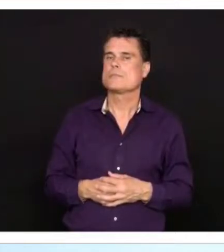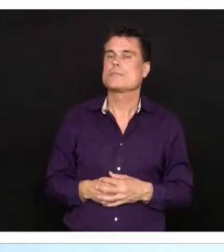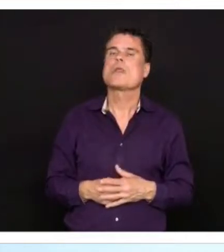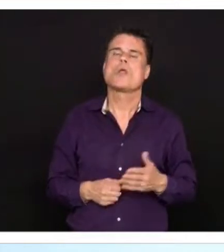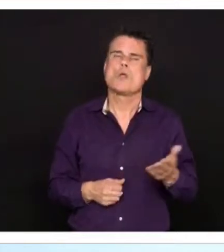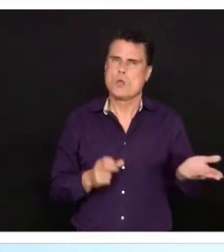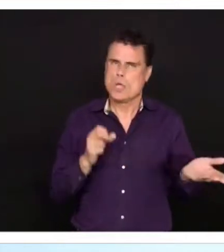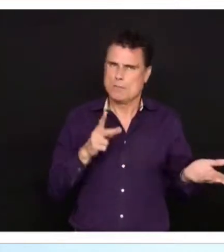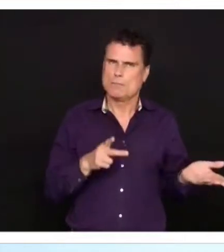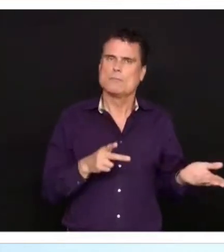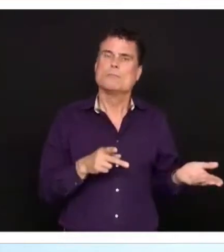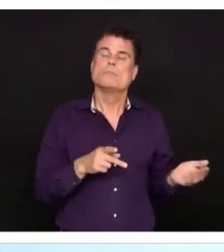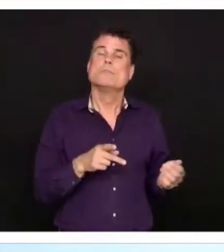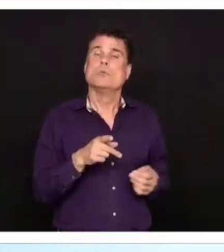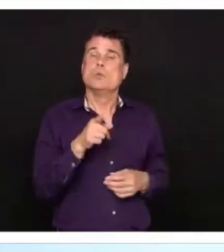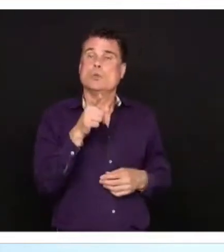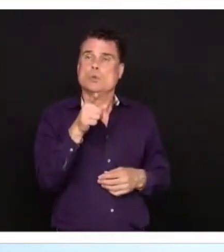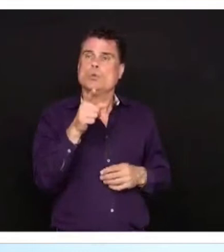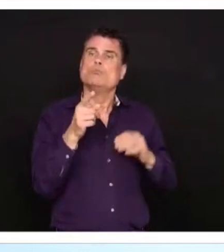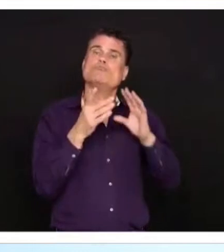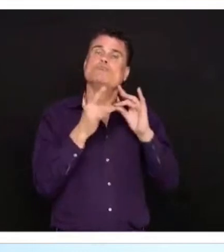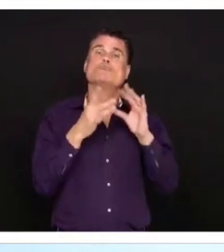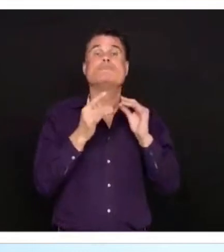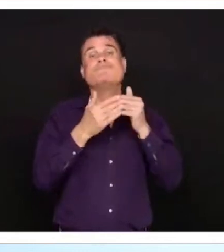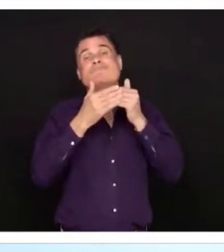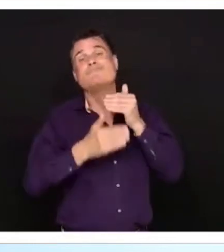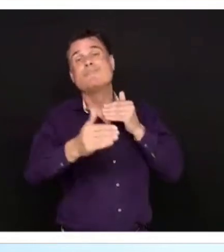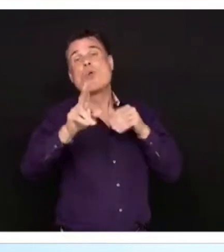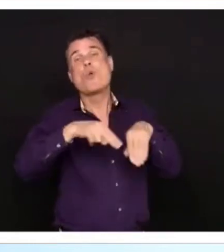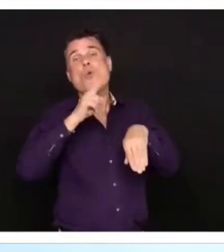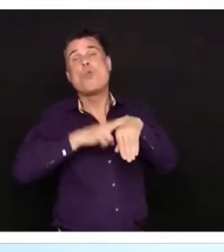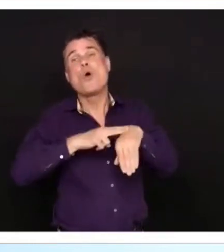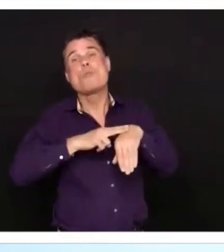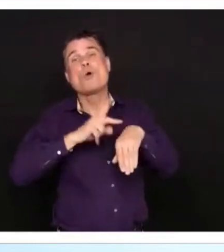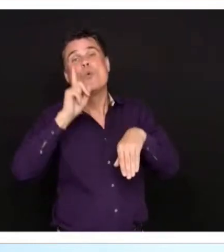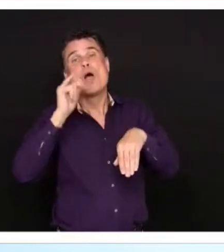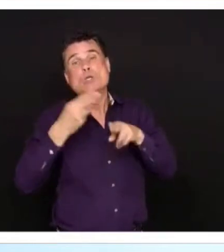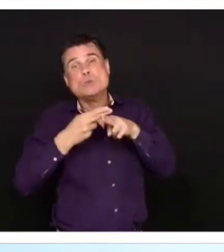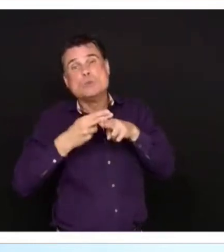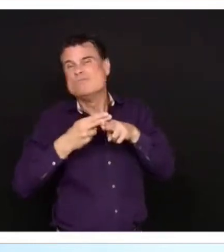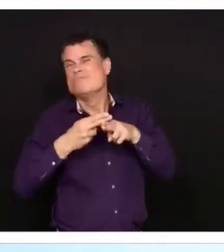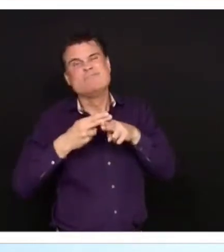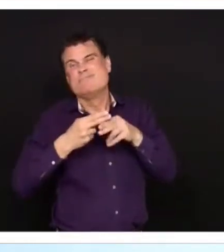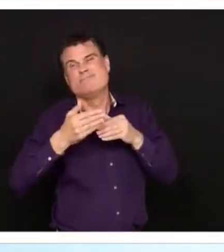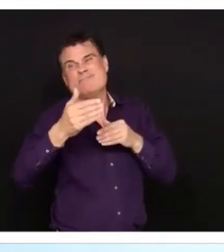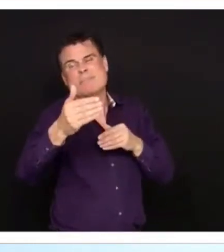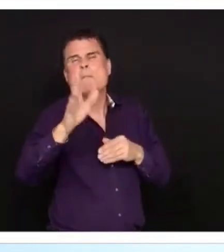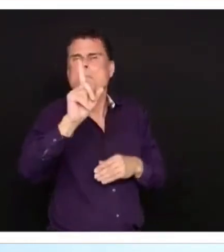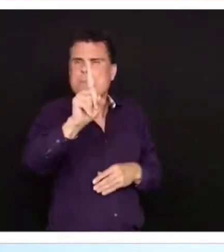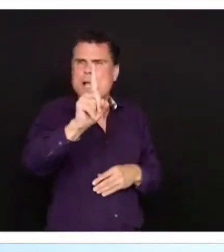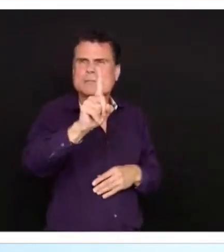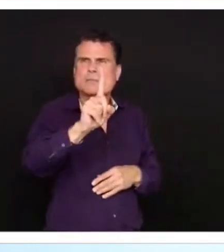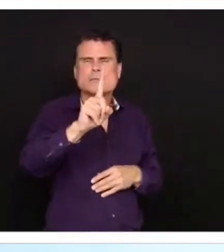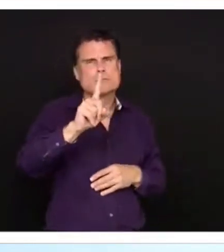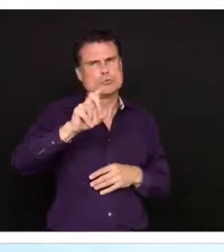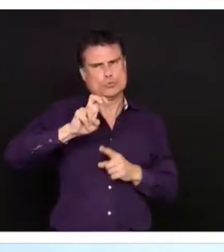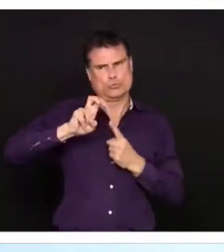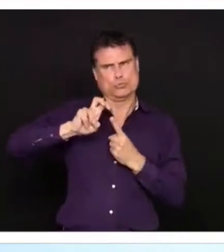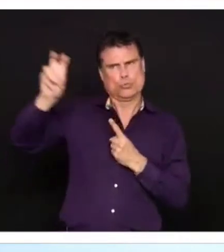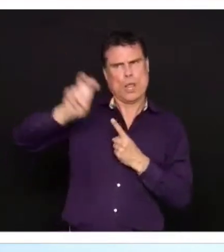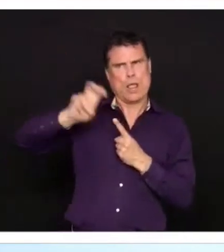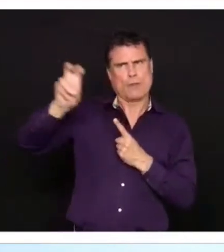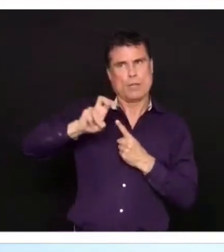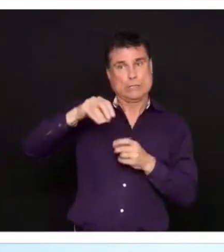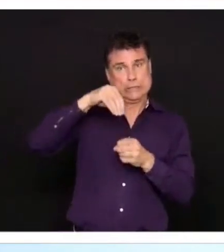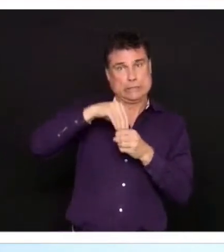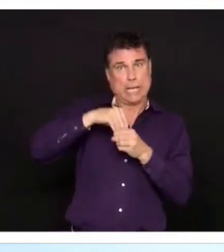people looking at things like traveling, whether either within the province or outside the province, and looking at the way our neighbors